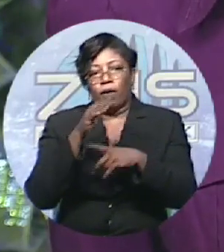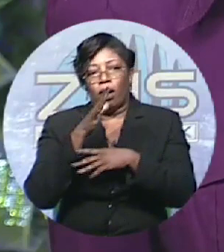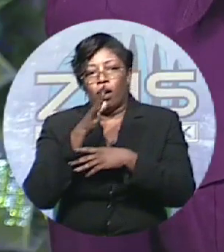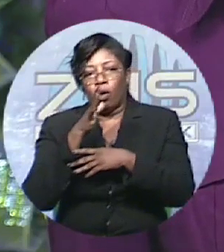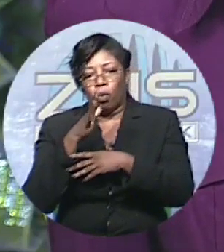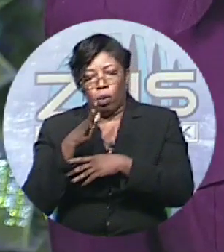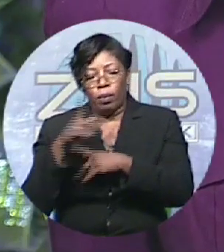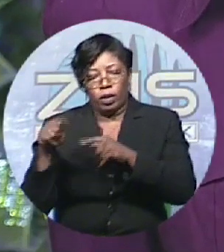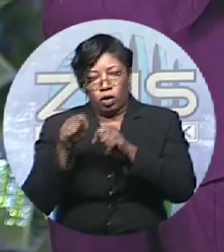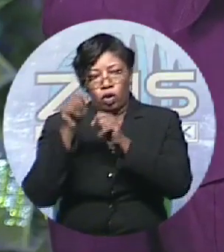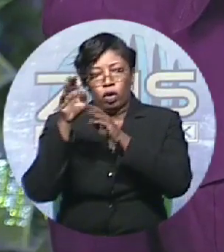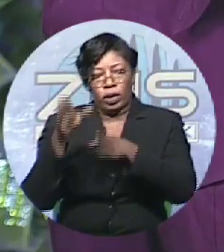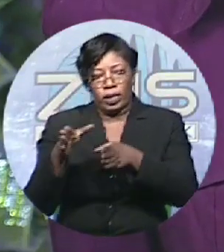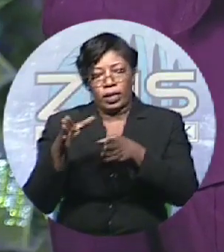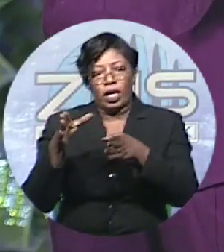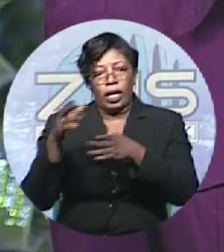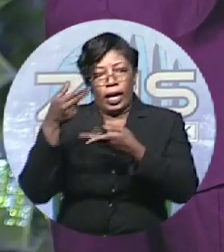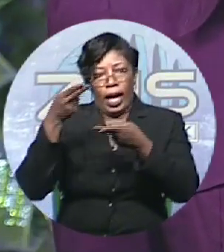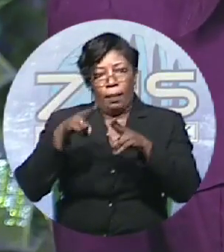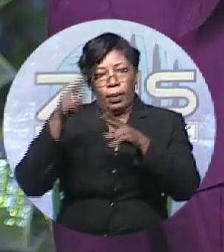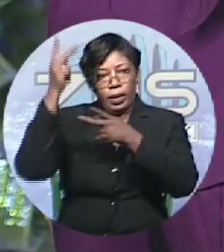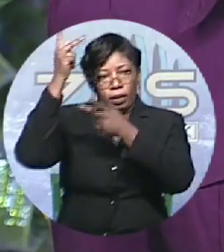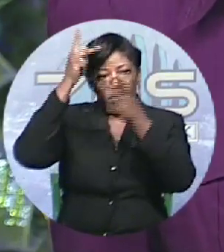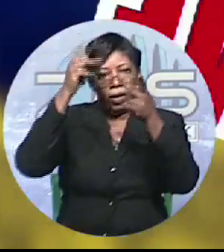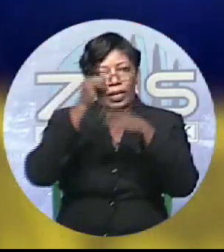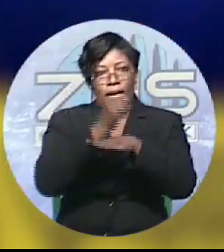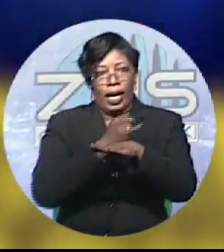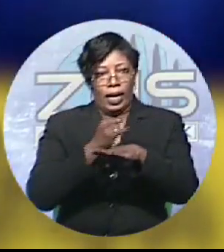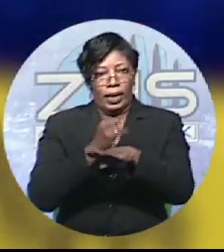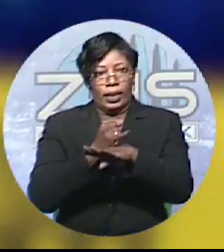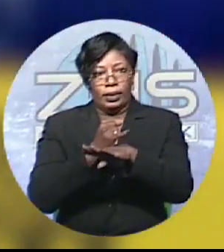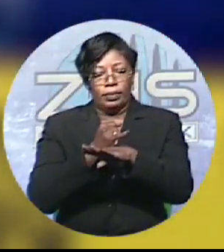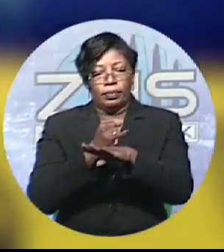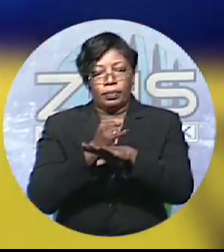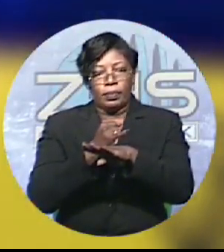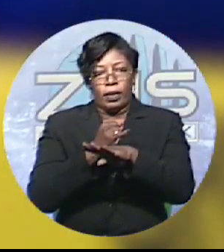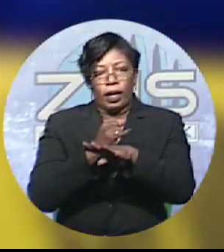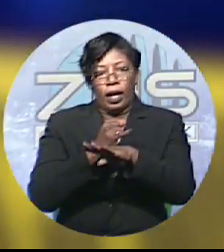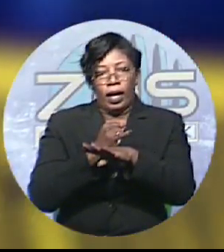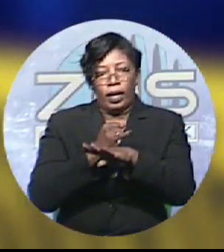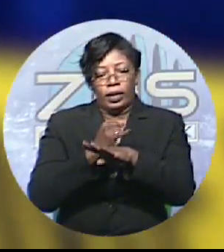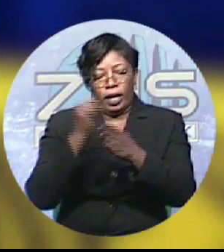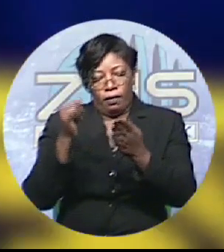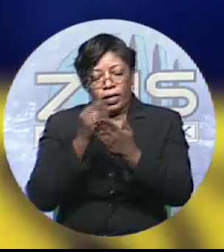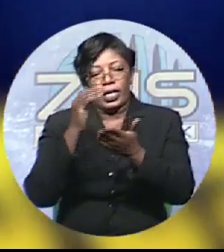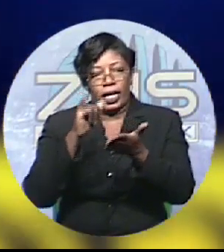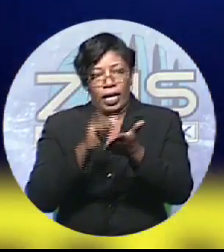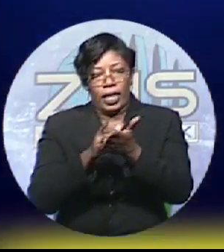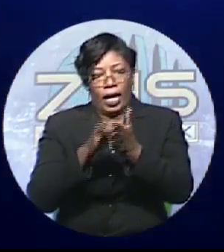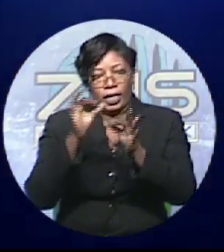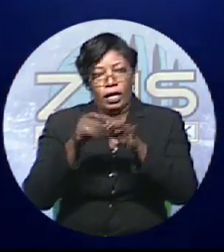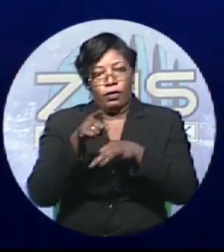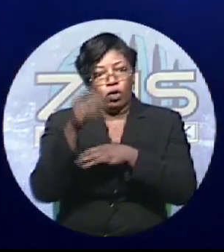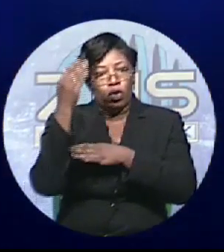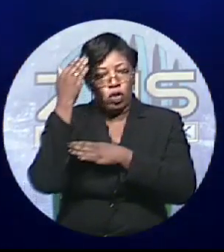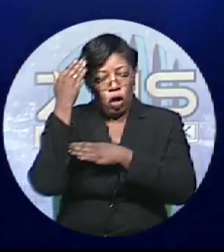morning. Investigations are ongoing. If you know of a crime, please call Crime Stoppers at